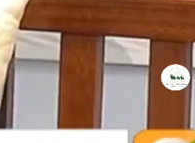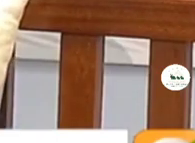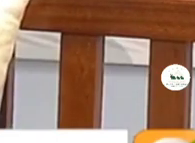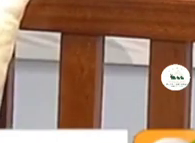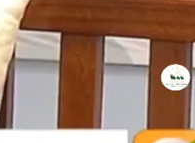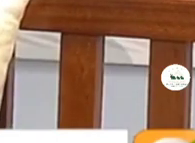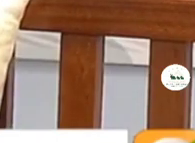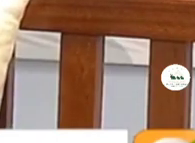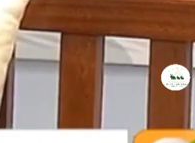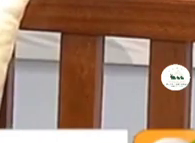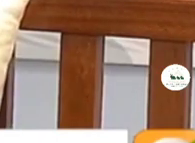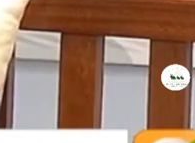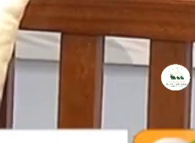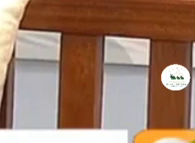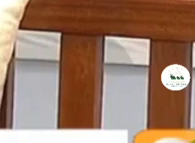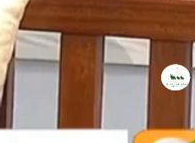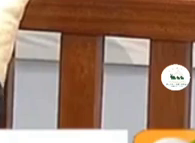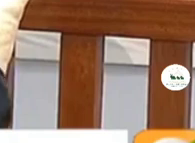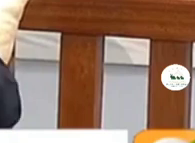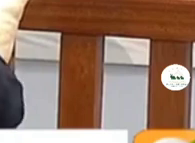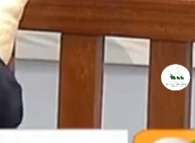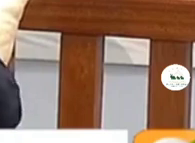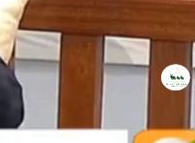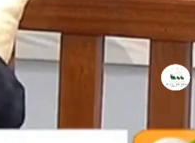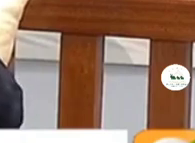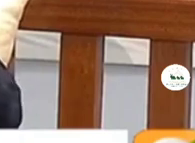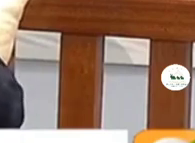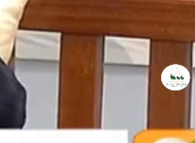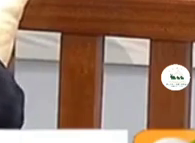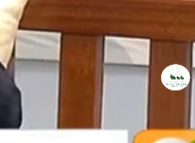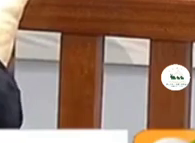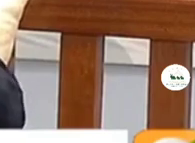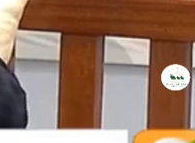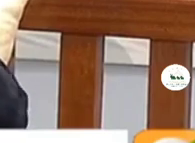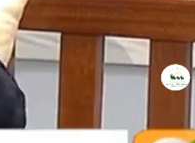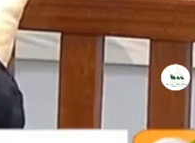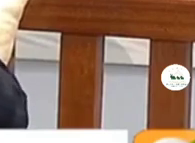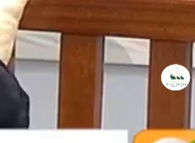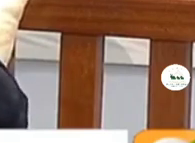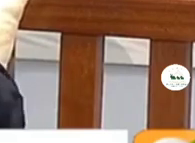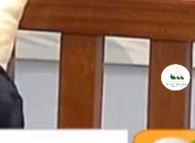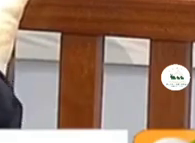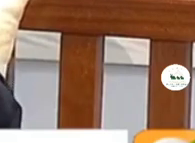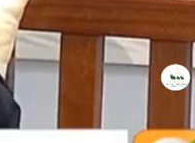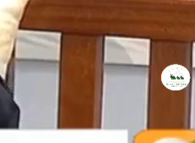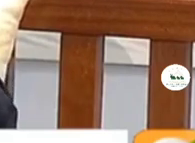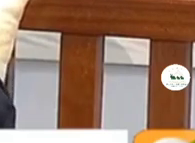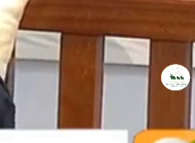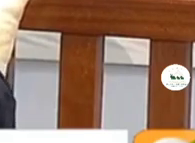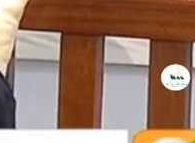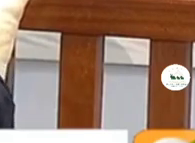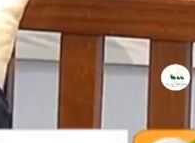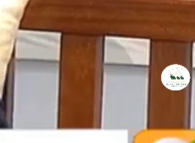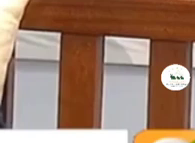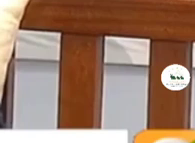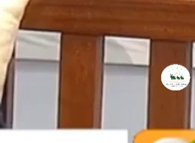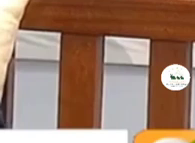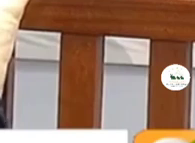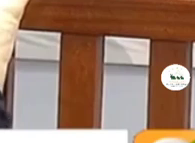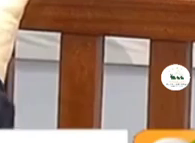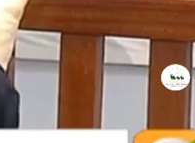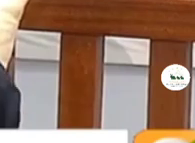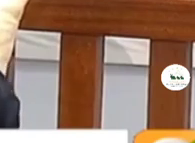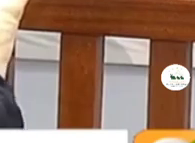This idea by people who are in policy making position that they have the monopoly of knowledge and wisdom is